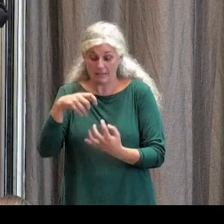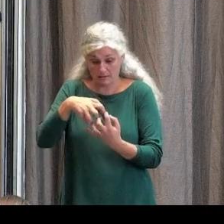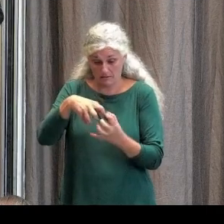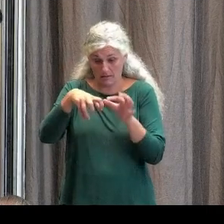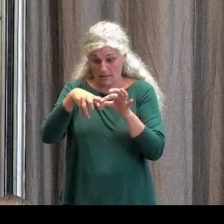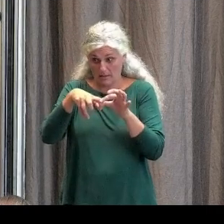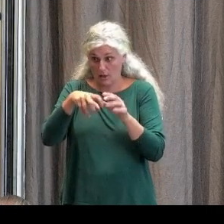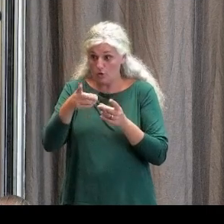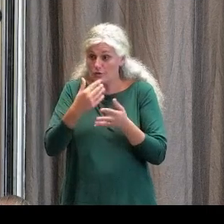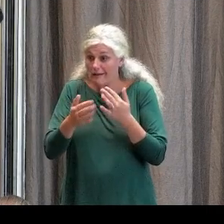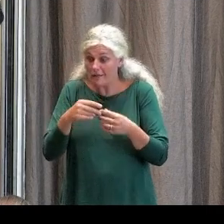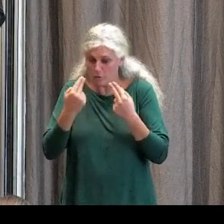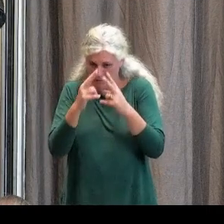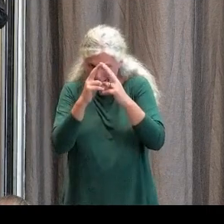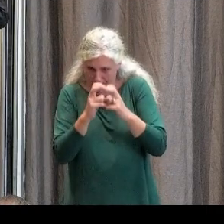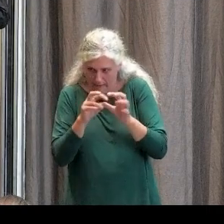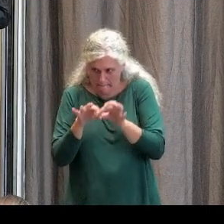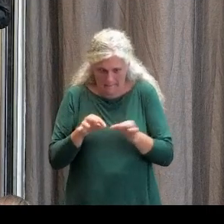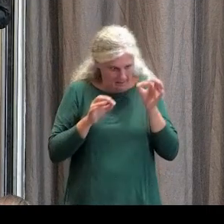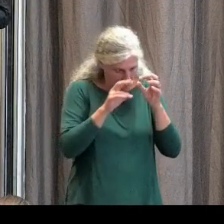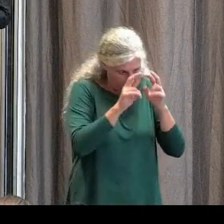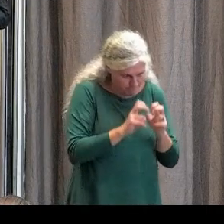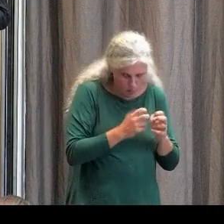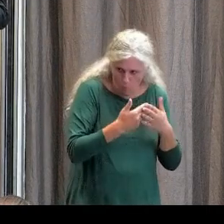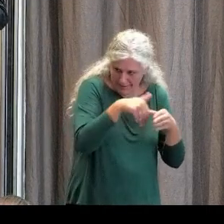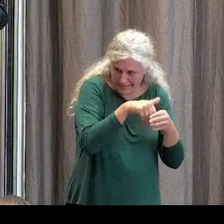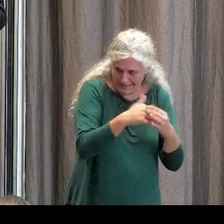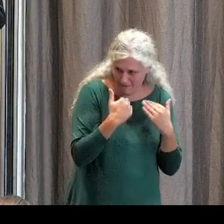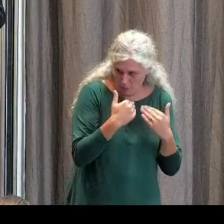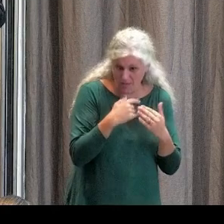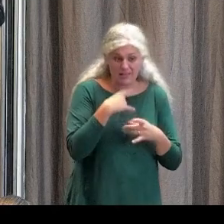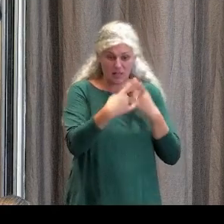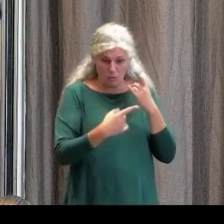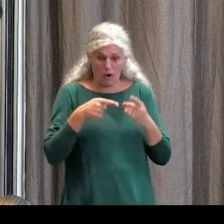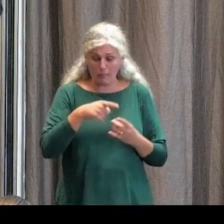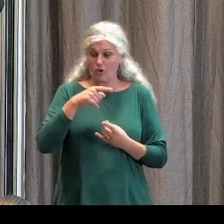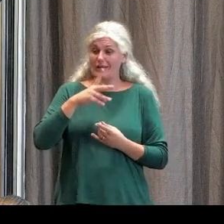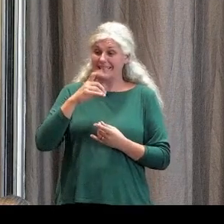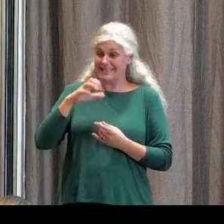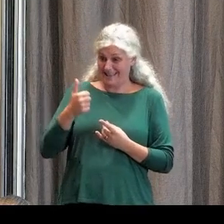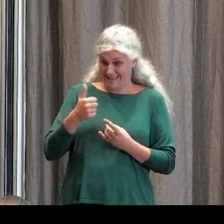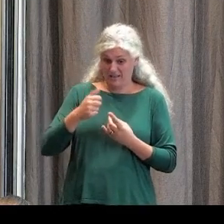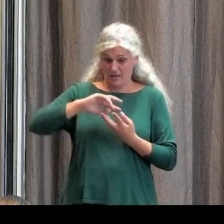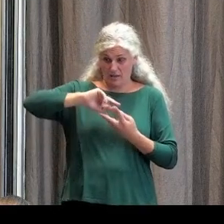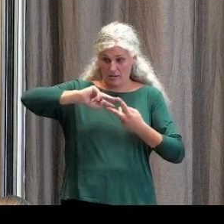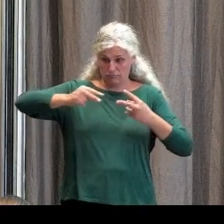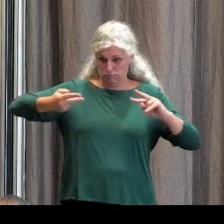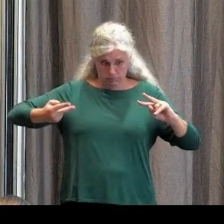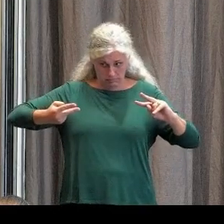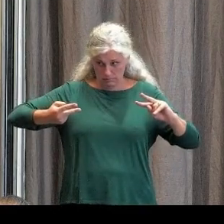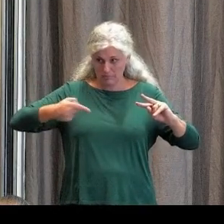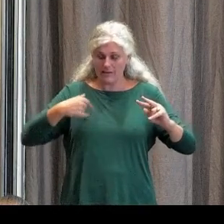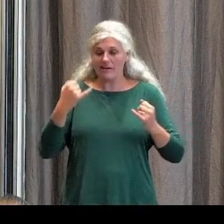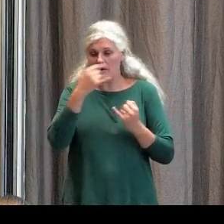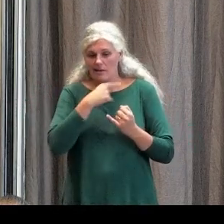read that information. And this is what happens. Your DNA opens up. It's this little sort of what